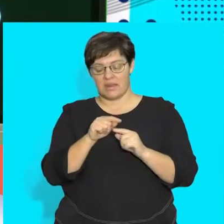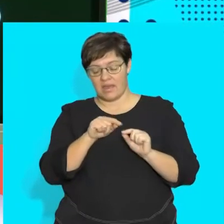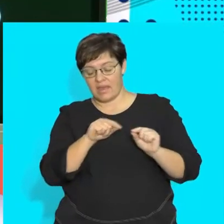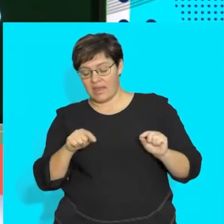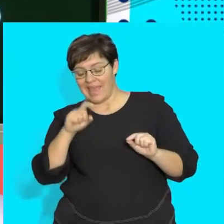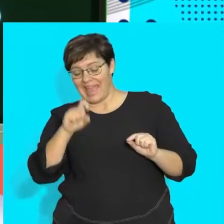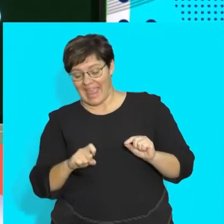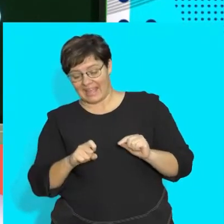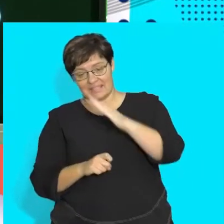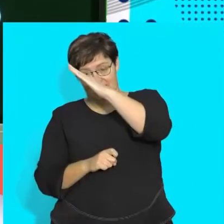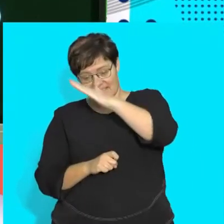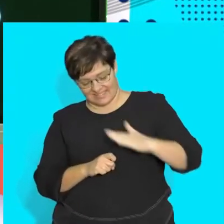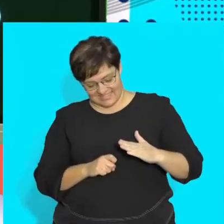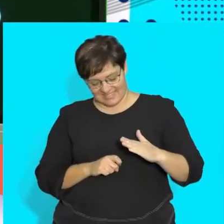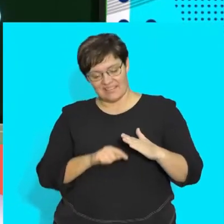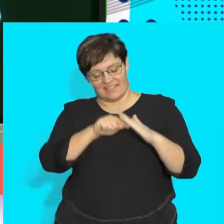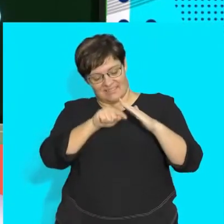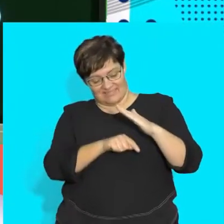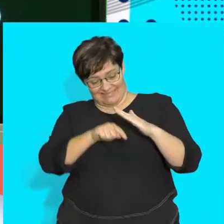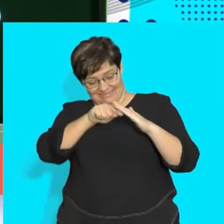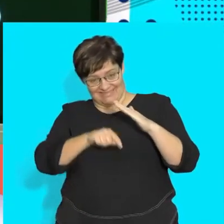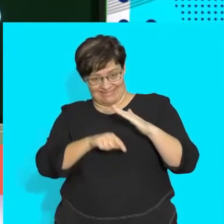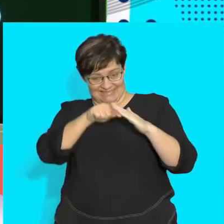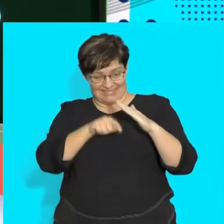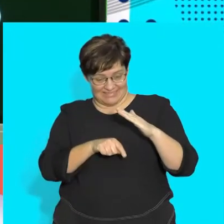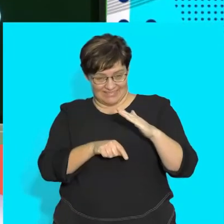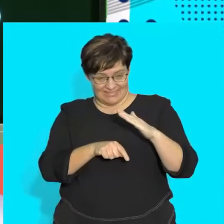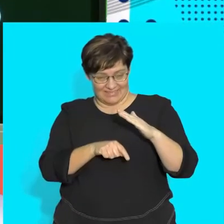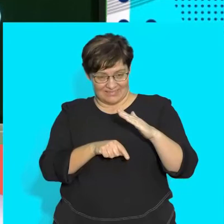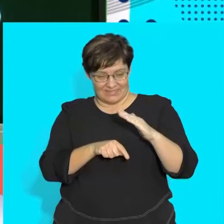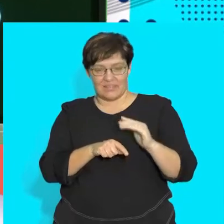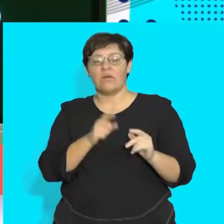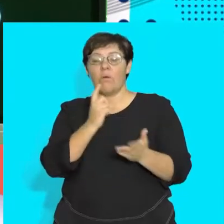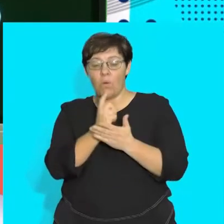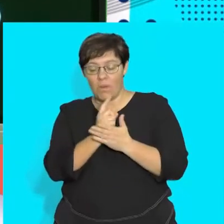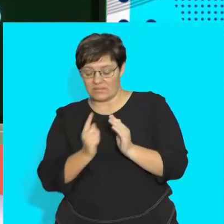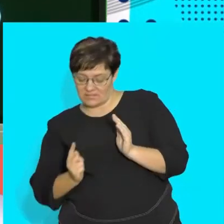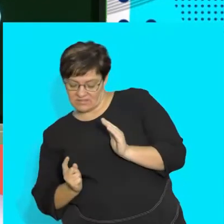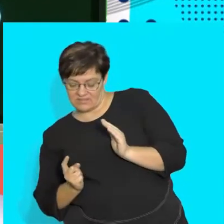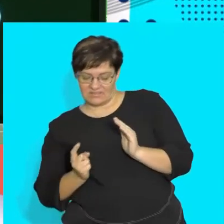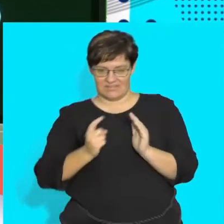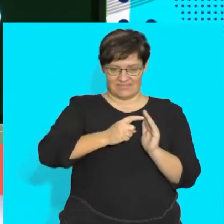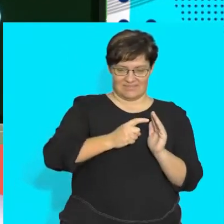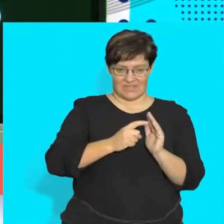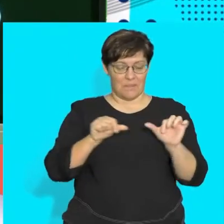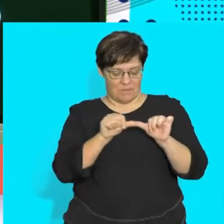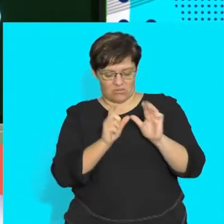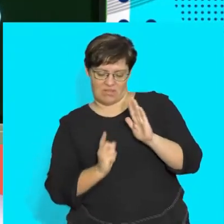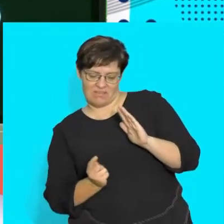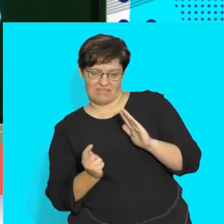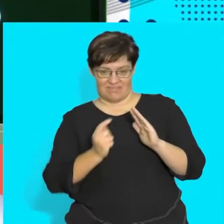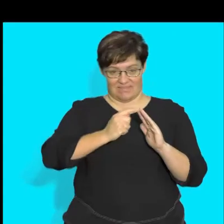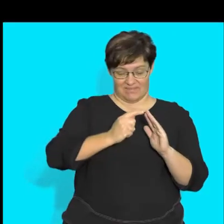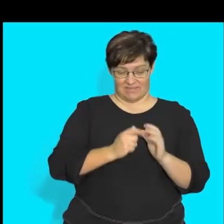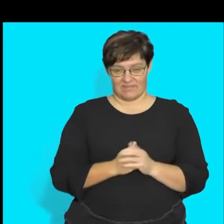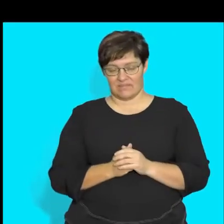angle between the x-axis and the line, always in an anti-clockwise direction. Now, we're